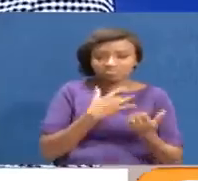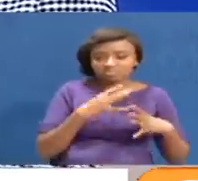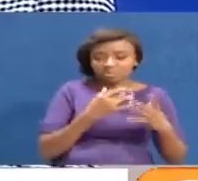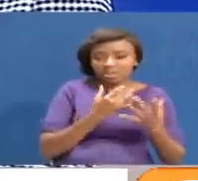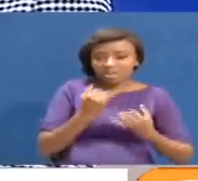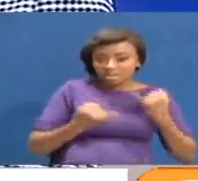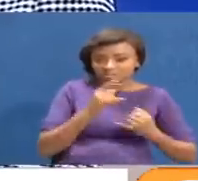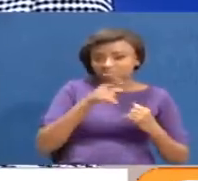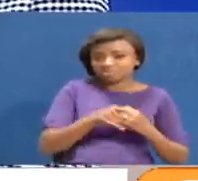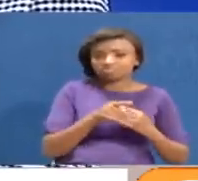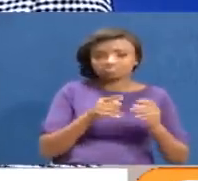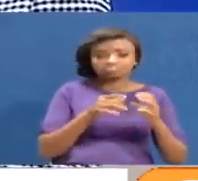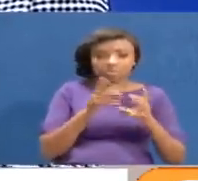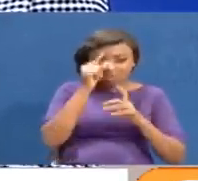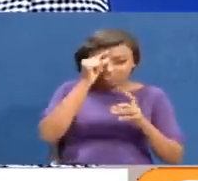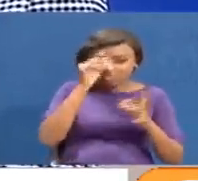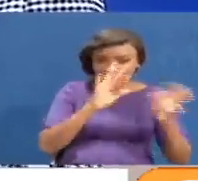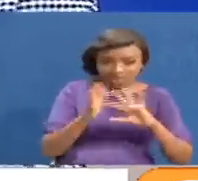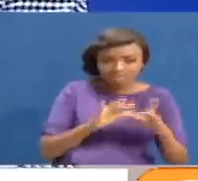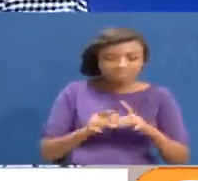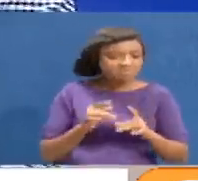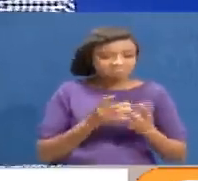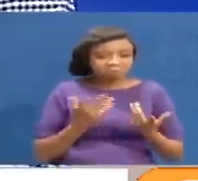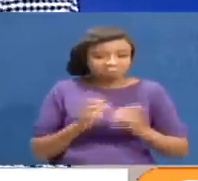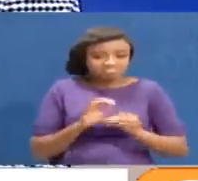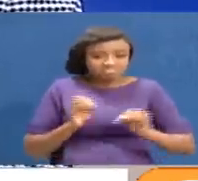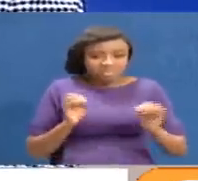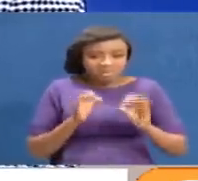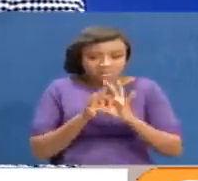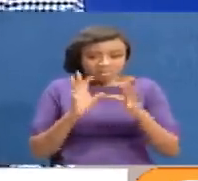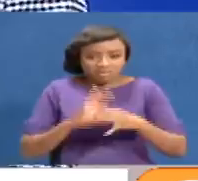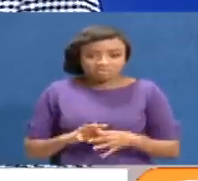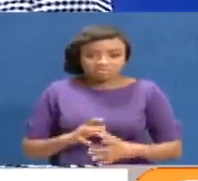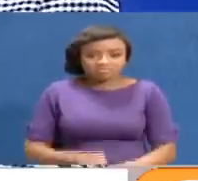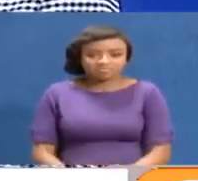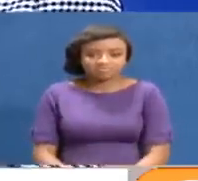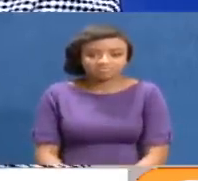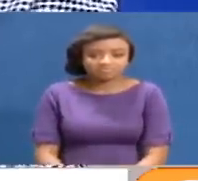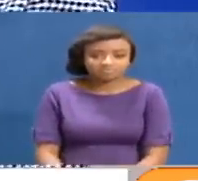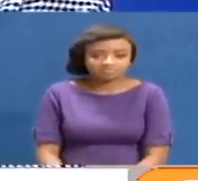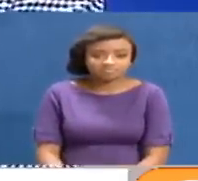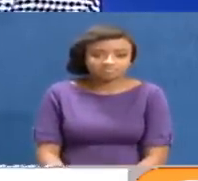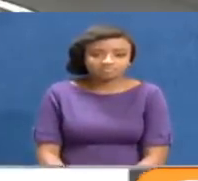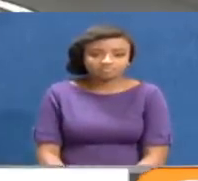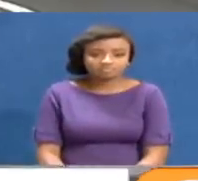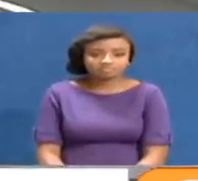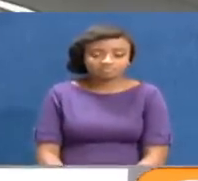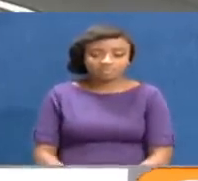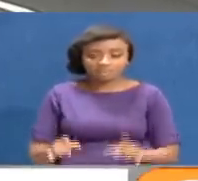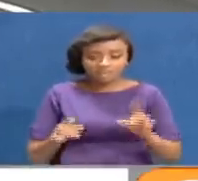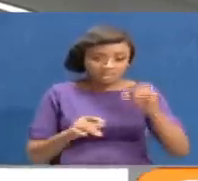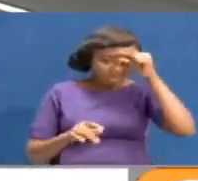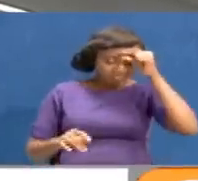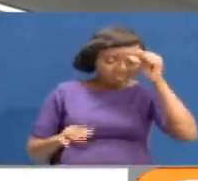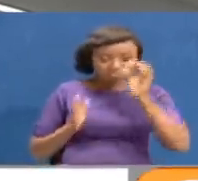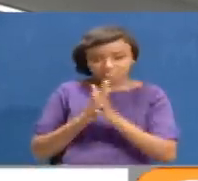because there's that disconnect between what the government is doing and the people, right? Because the guys are very good. They're